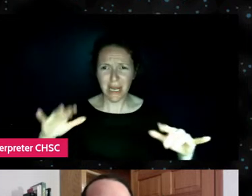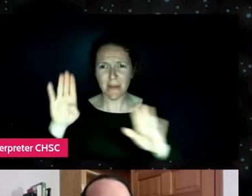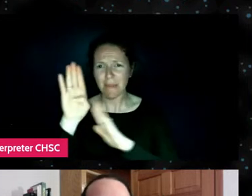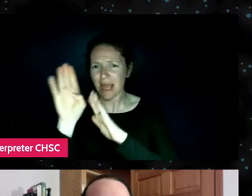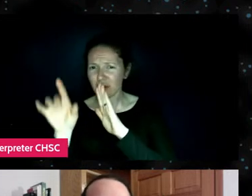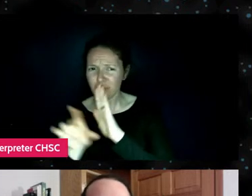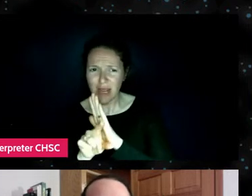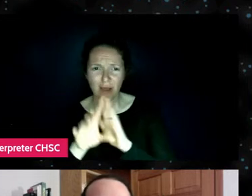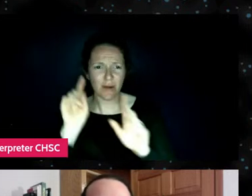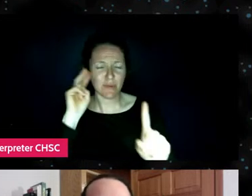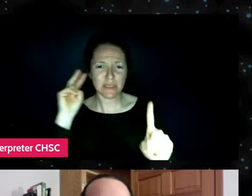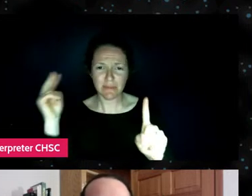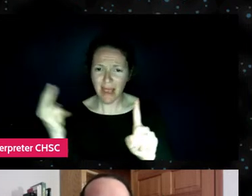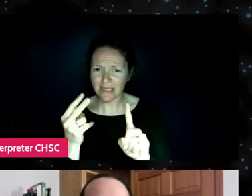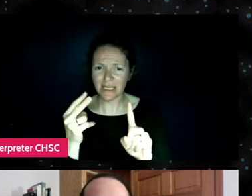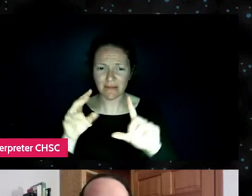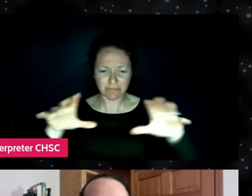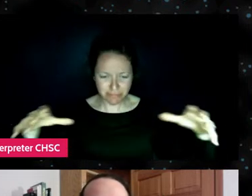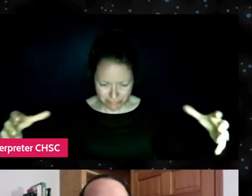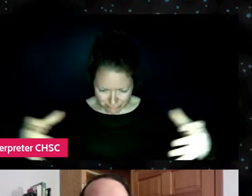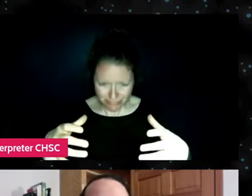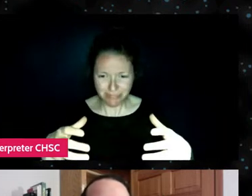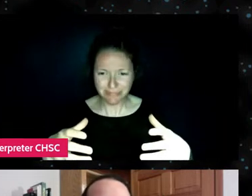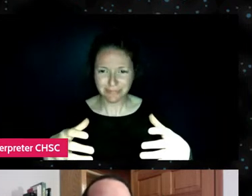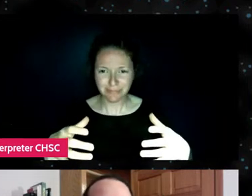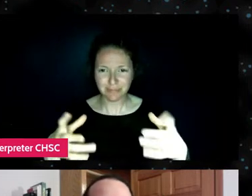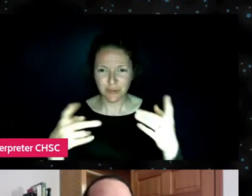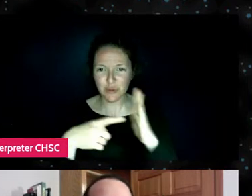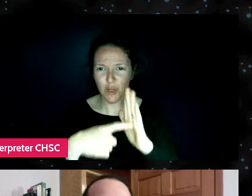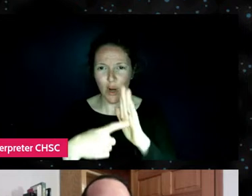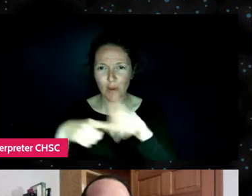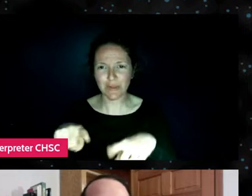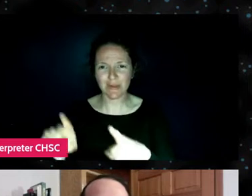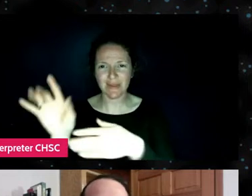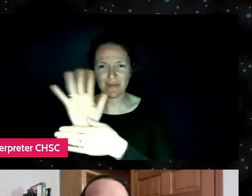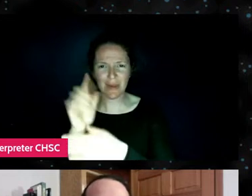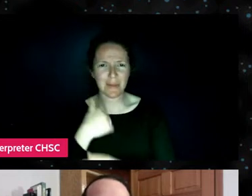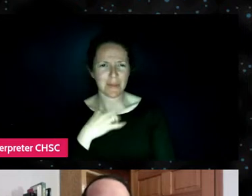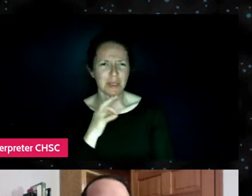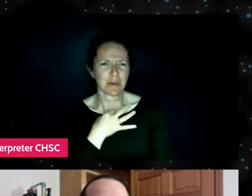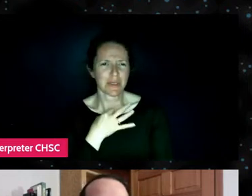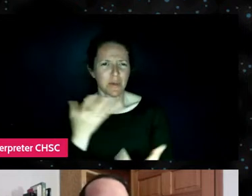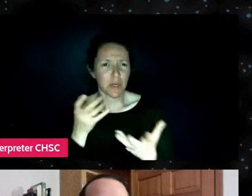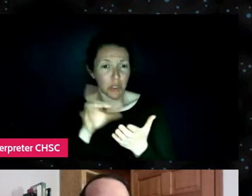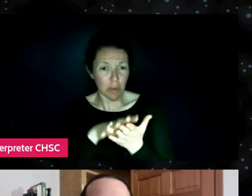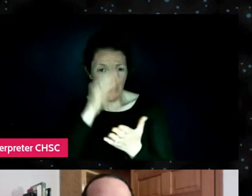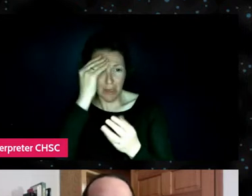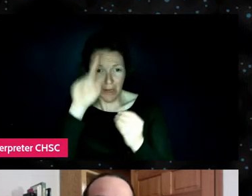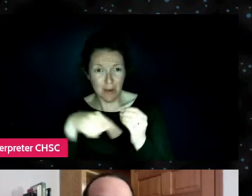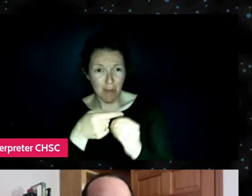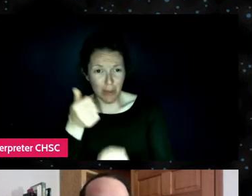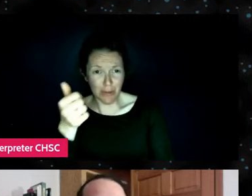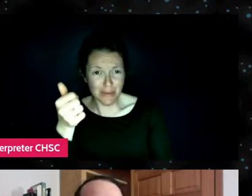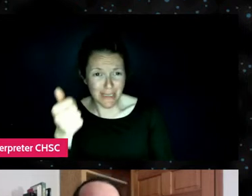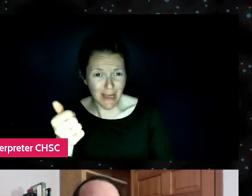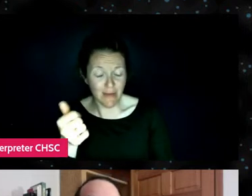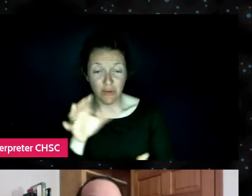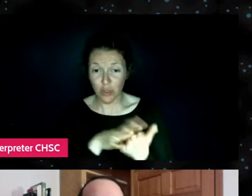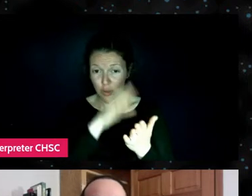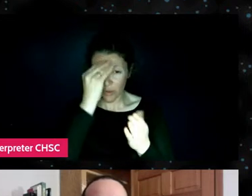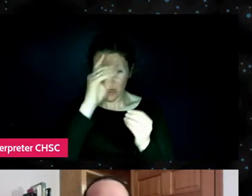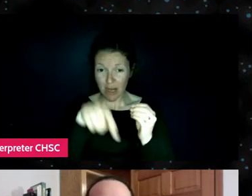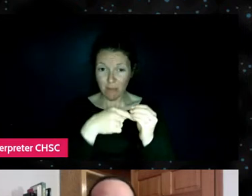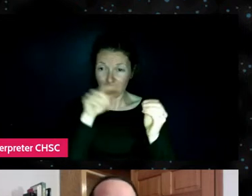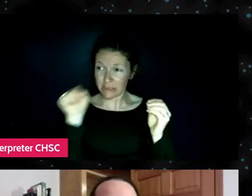brought and made visible in the film. I'm curious, what did you learn about yourself or learn about different parts